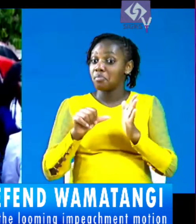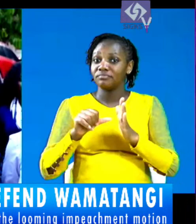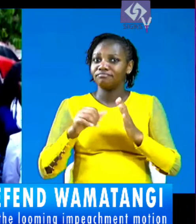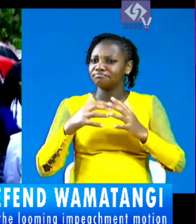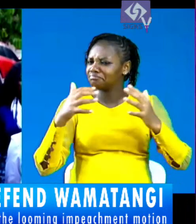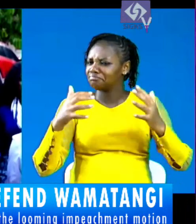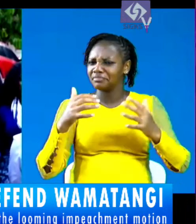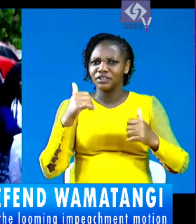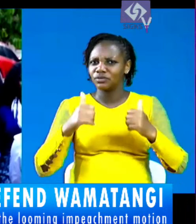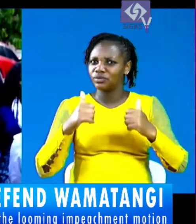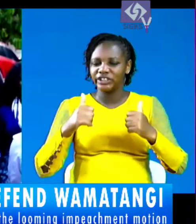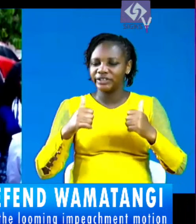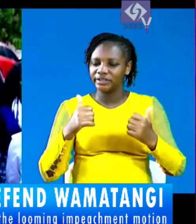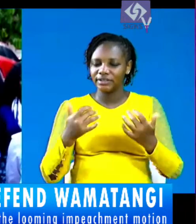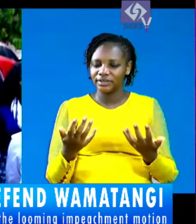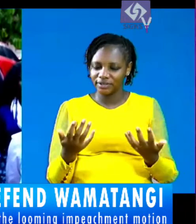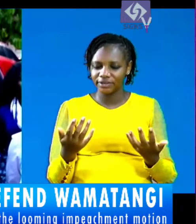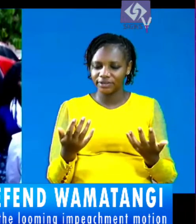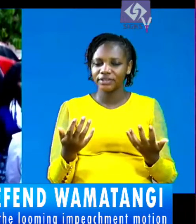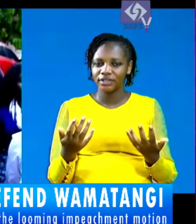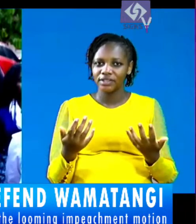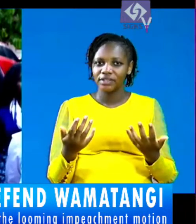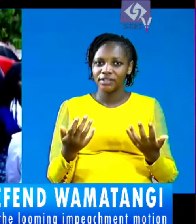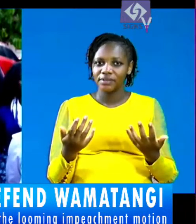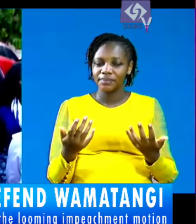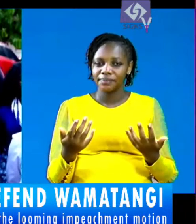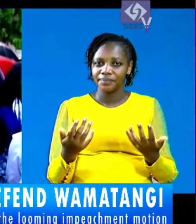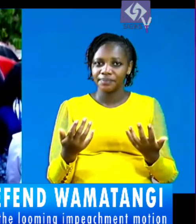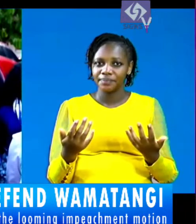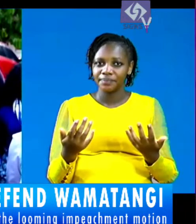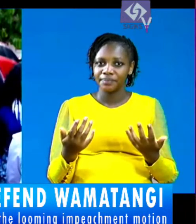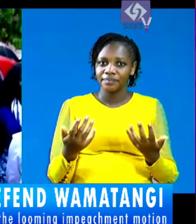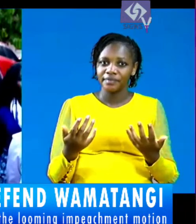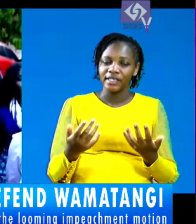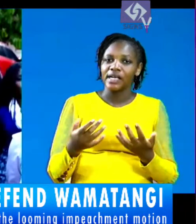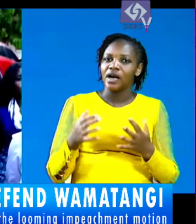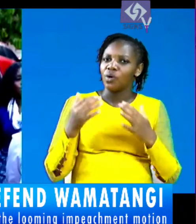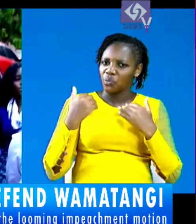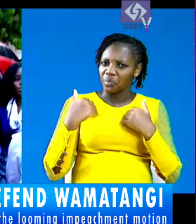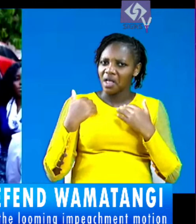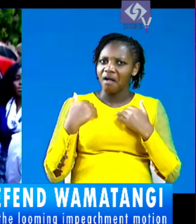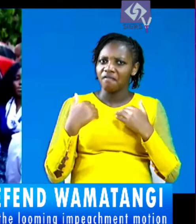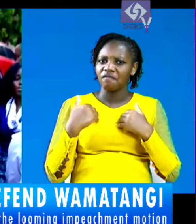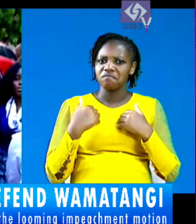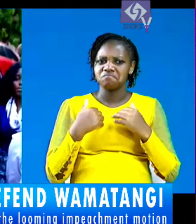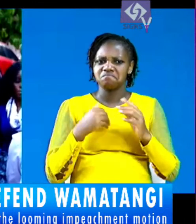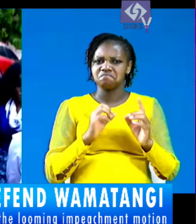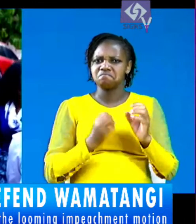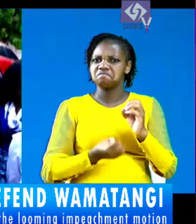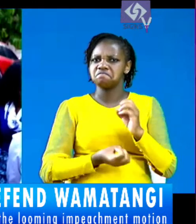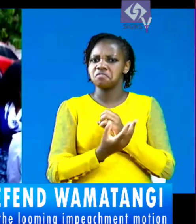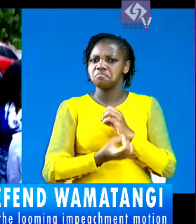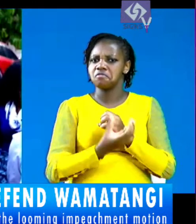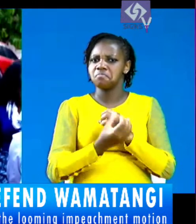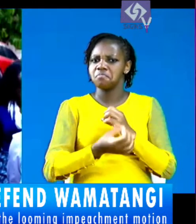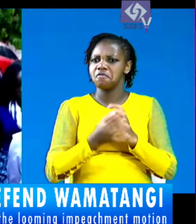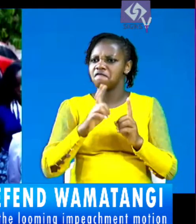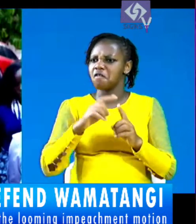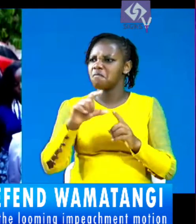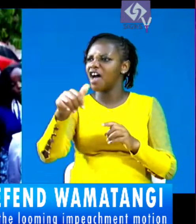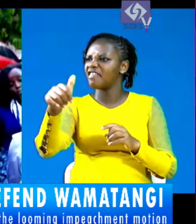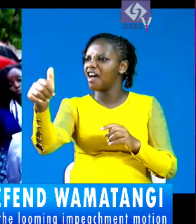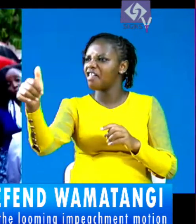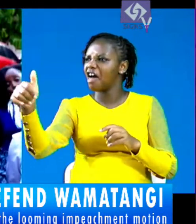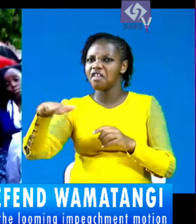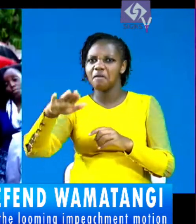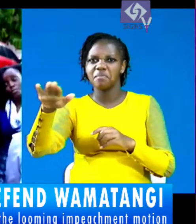the county government of Kiambu is external influence, external pressure that are coming from all